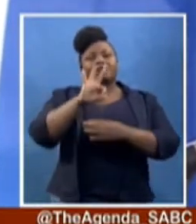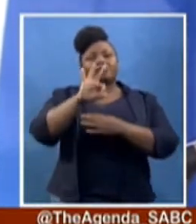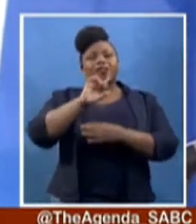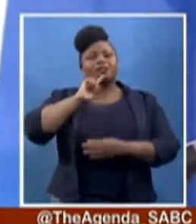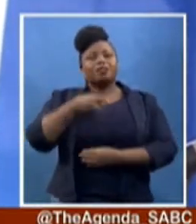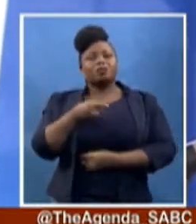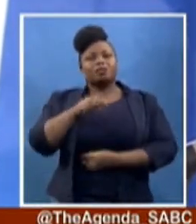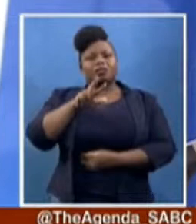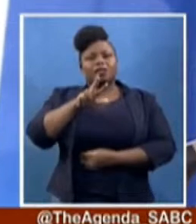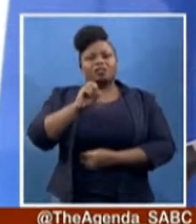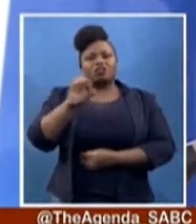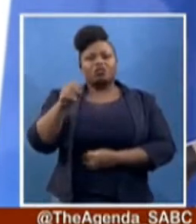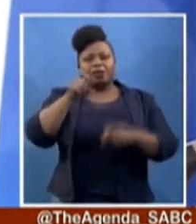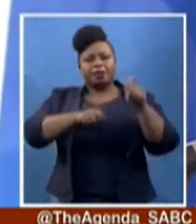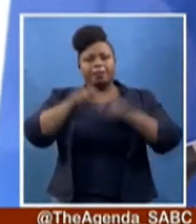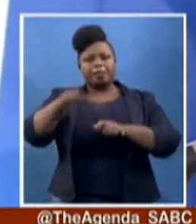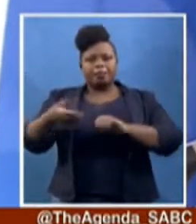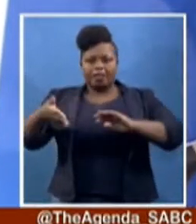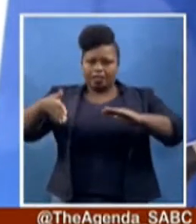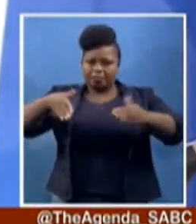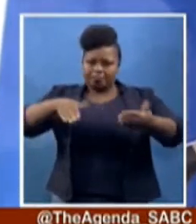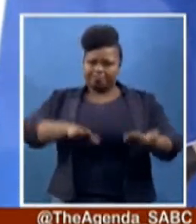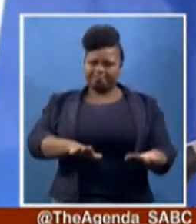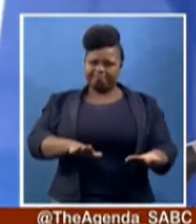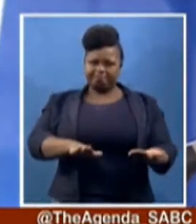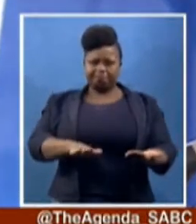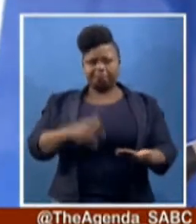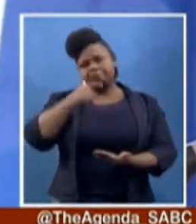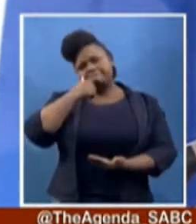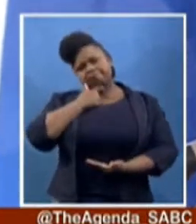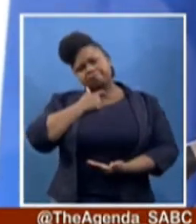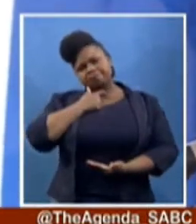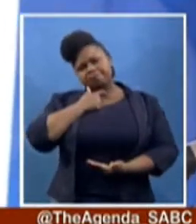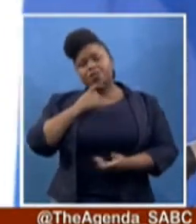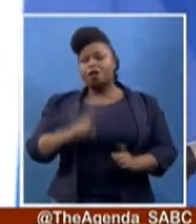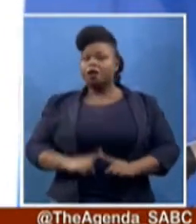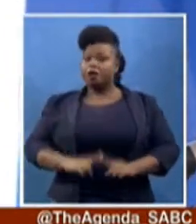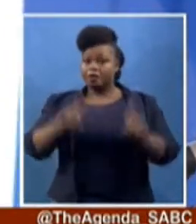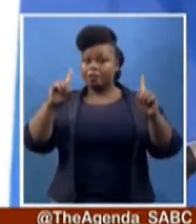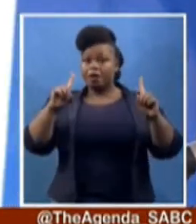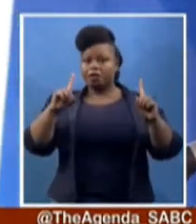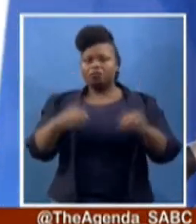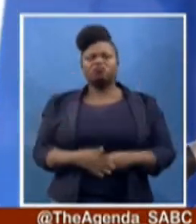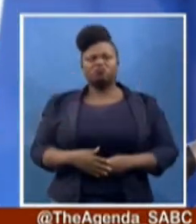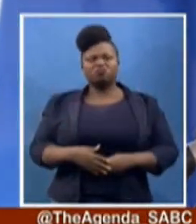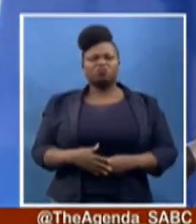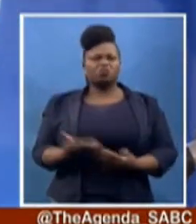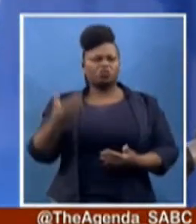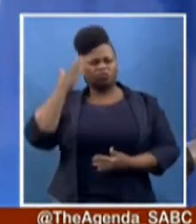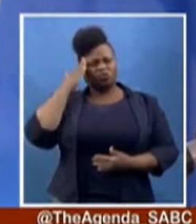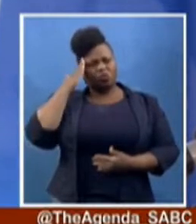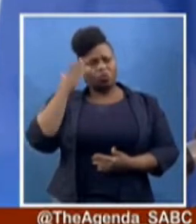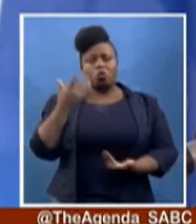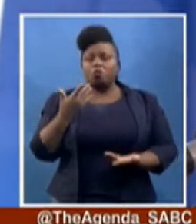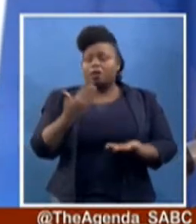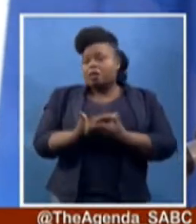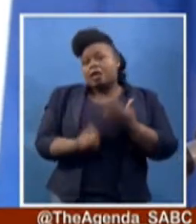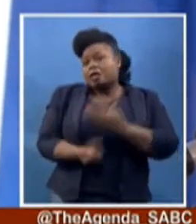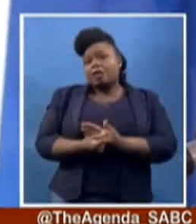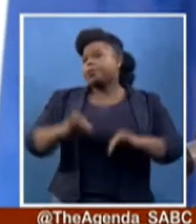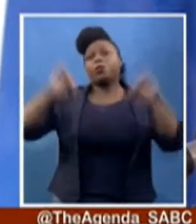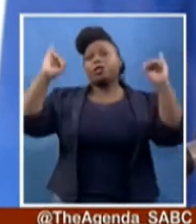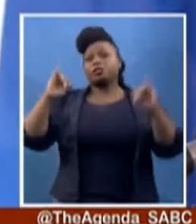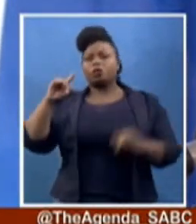lost. But we know this could have been worse if you did not provide good